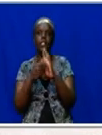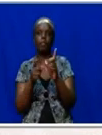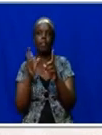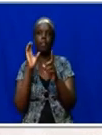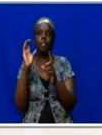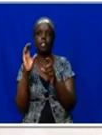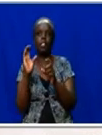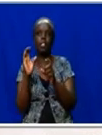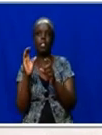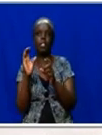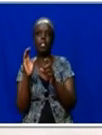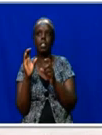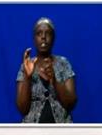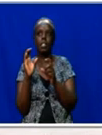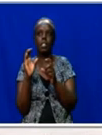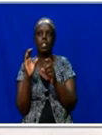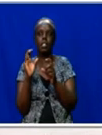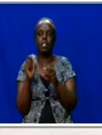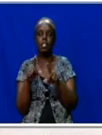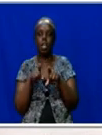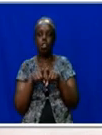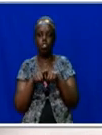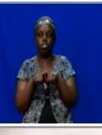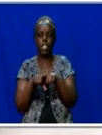c is a constant.